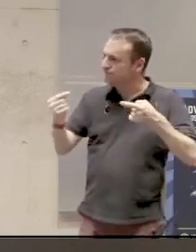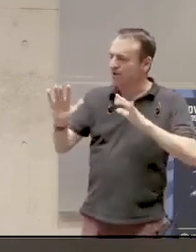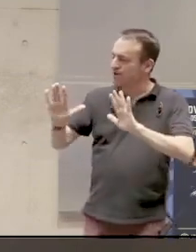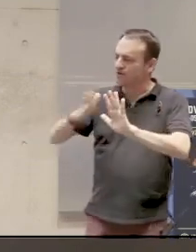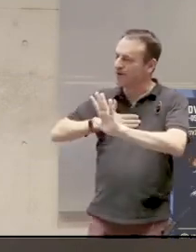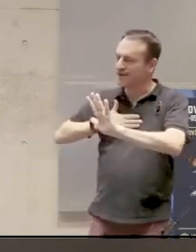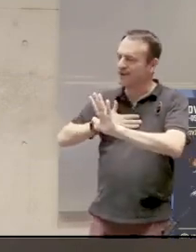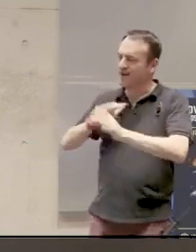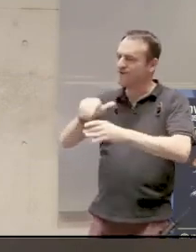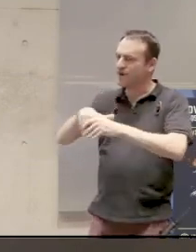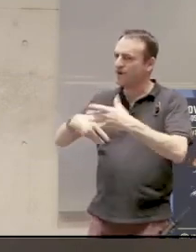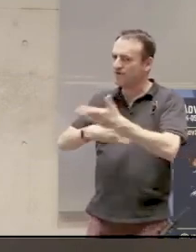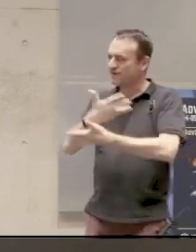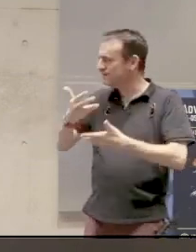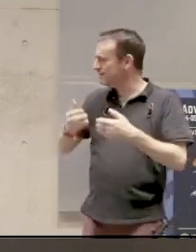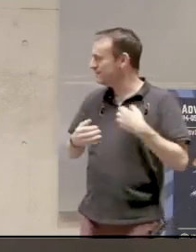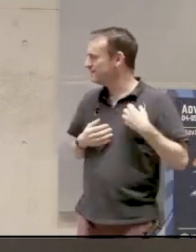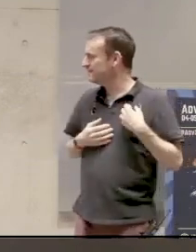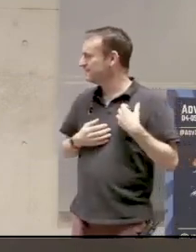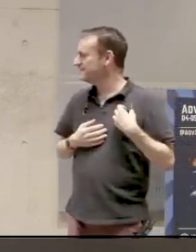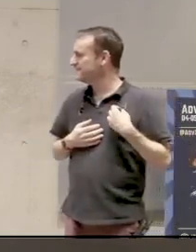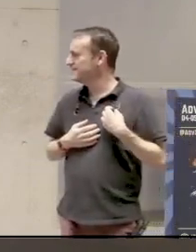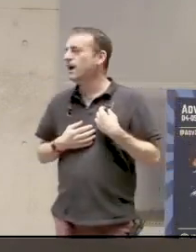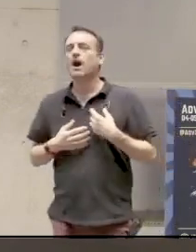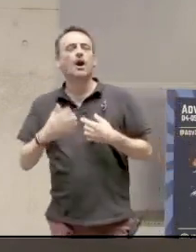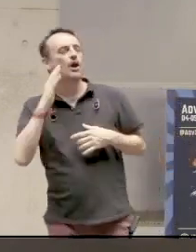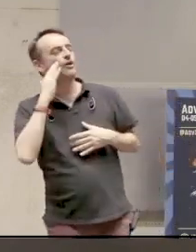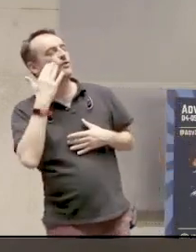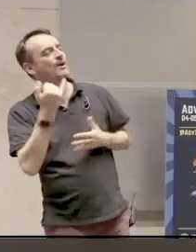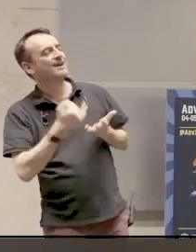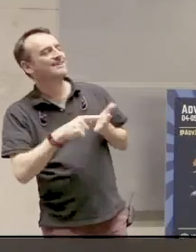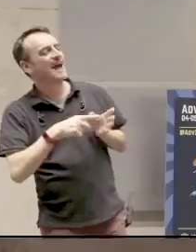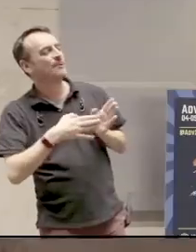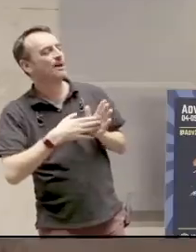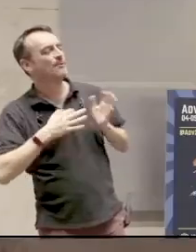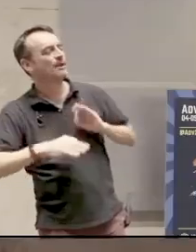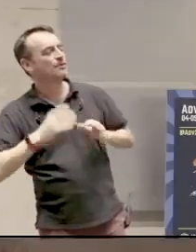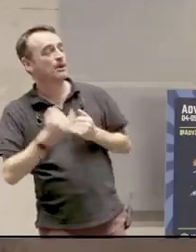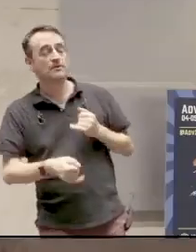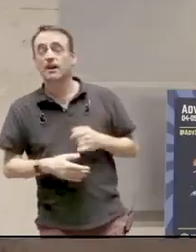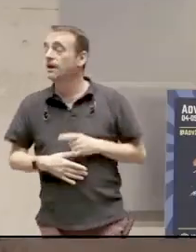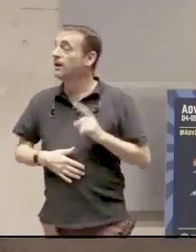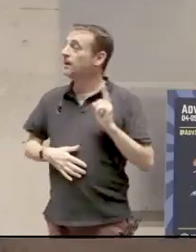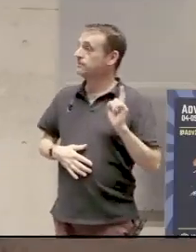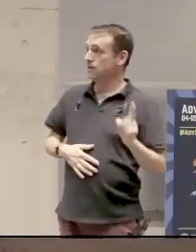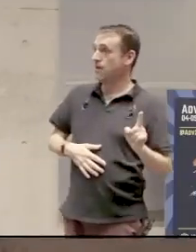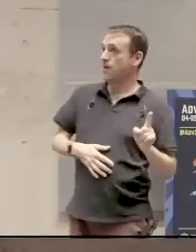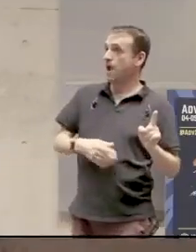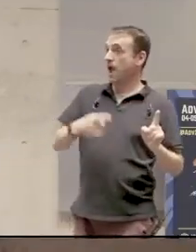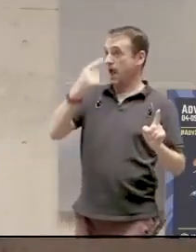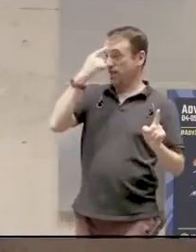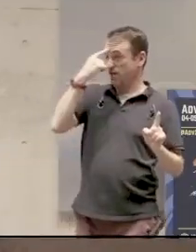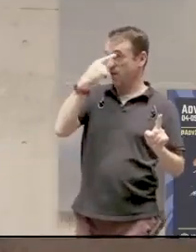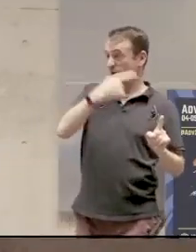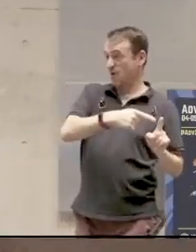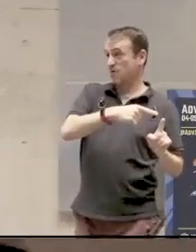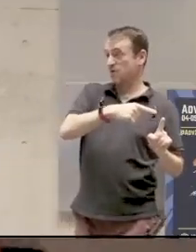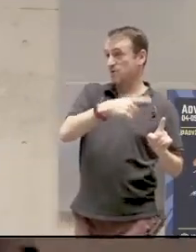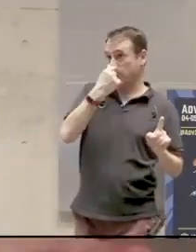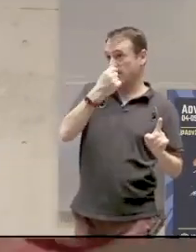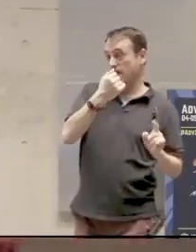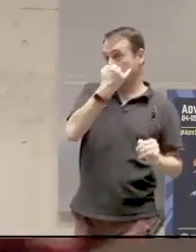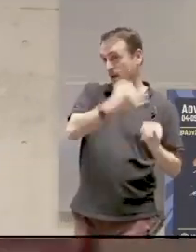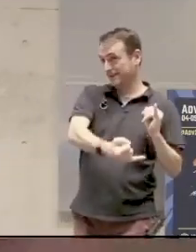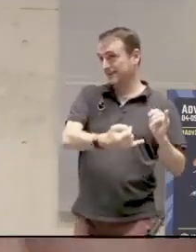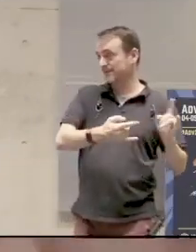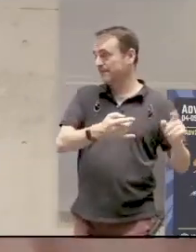it worse. He's going to win the worst. So far, I think Giles is the worst, but there are going to be sections. I think if